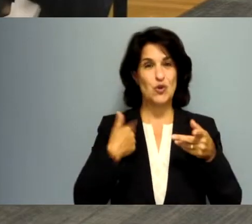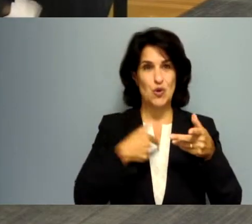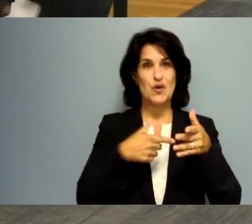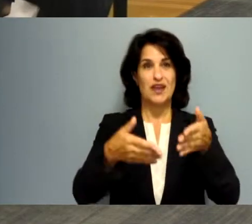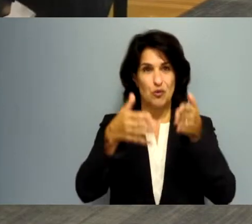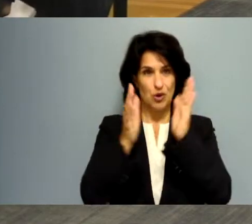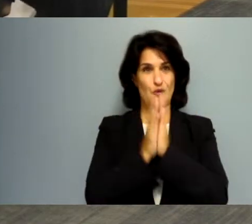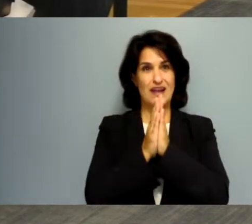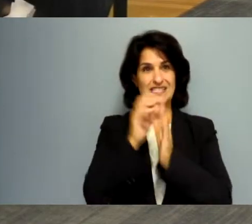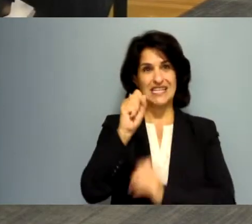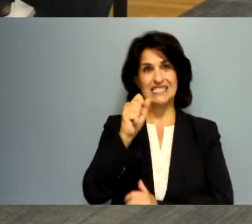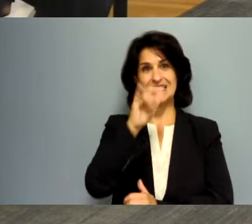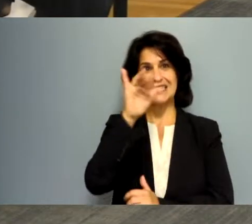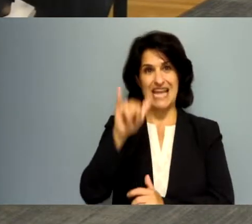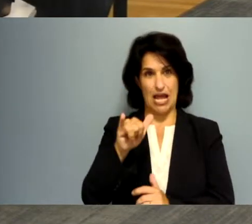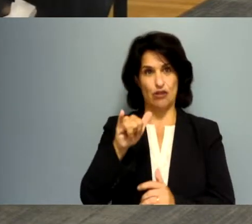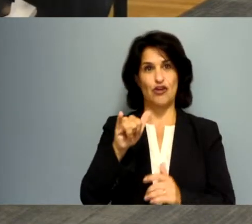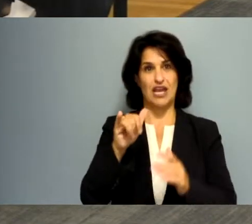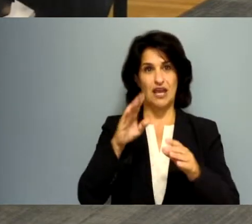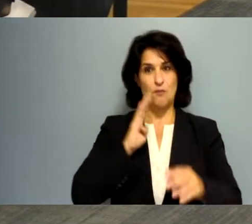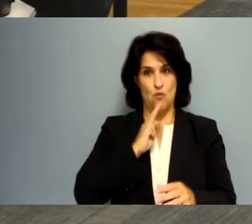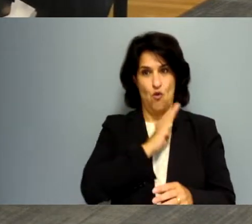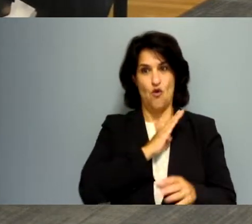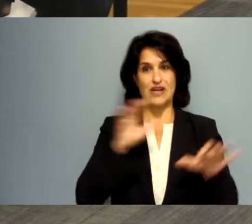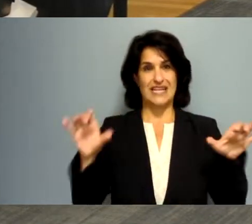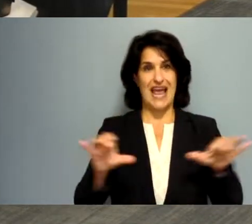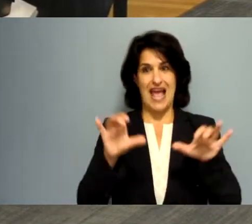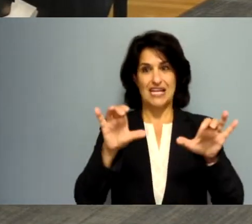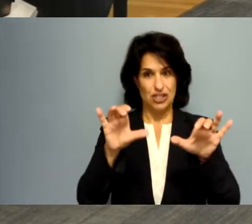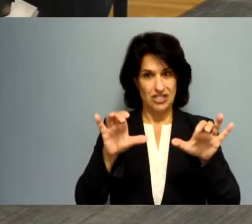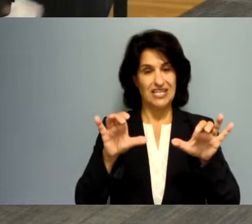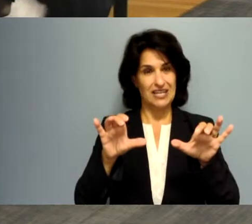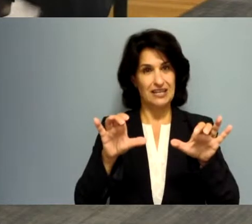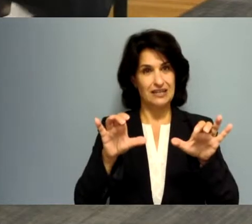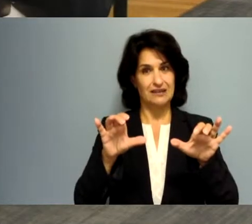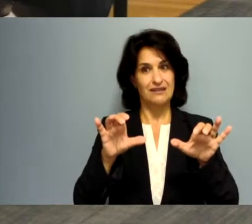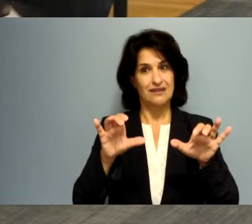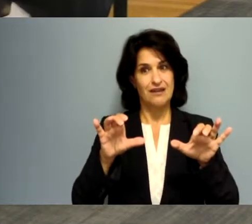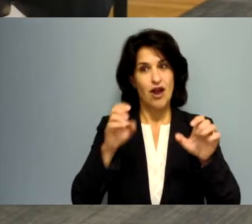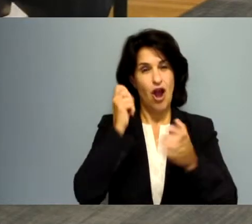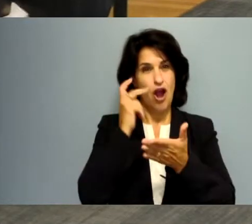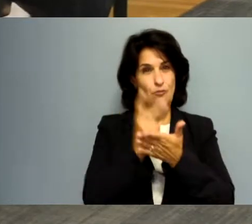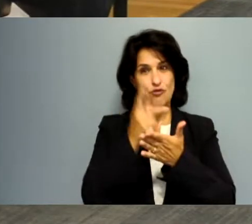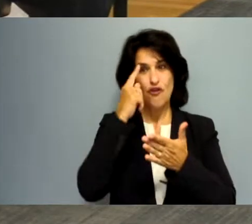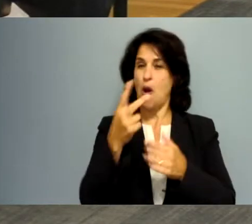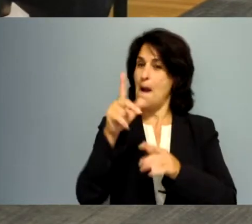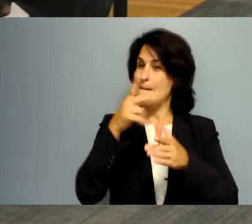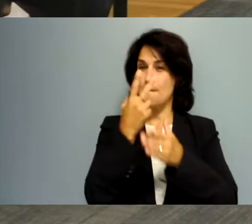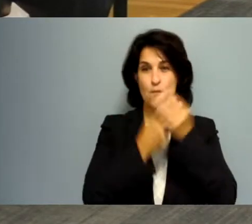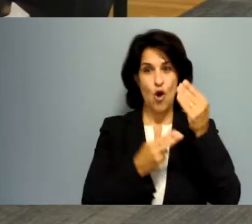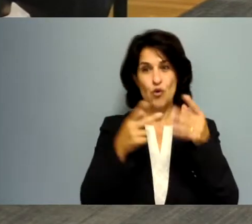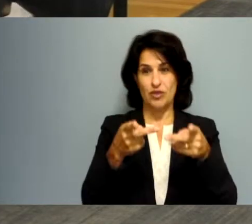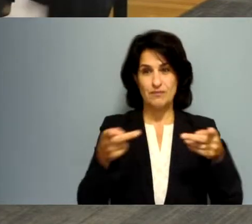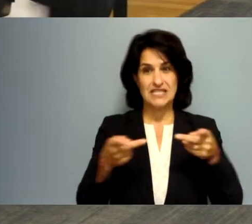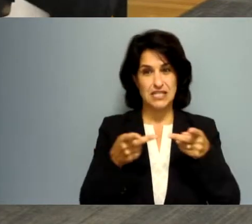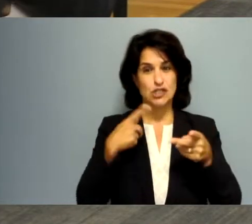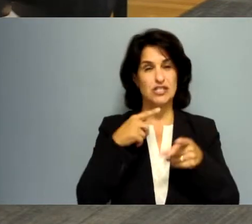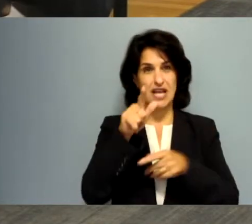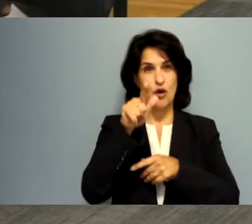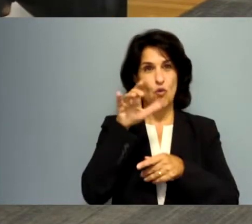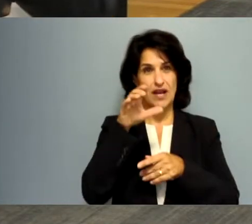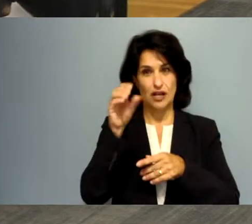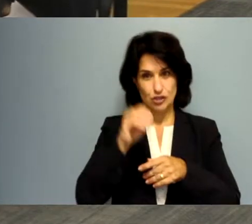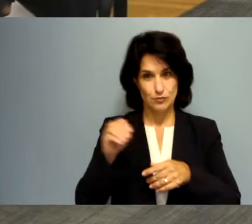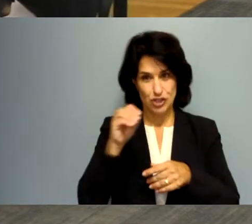Board action approval for. Both positions are 100% grant funded. The first action item job title is